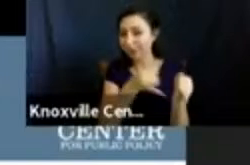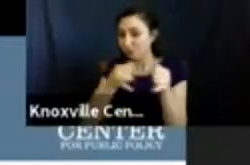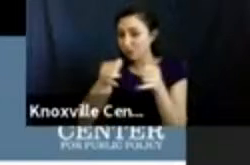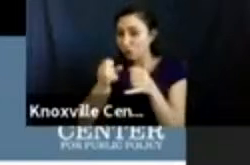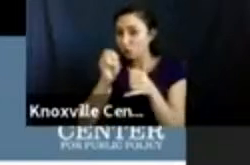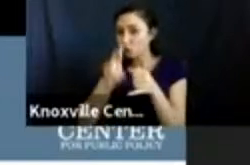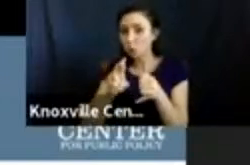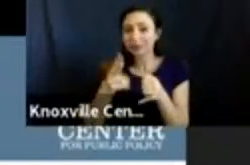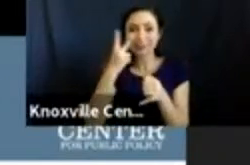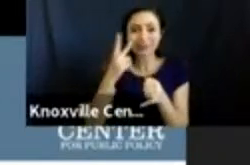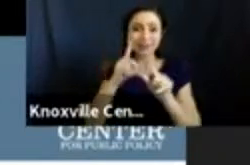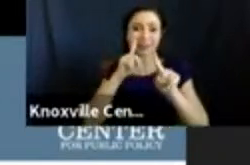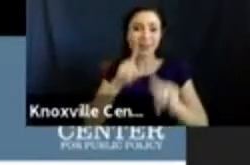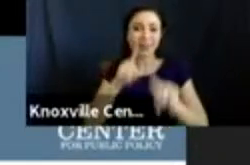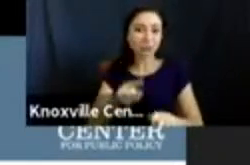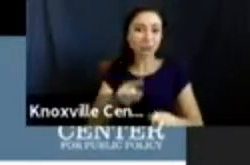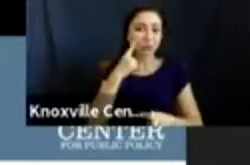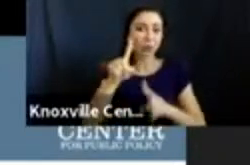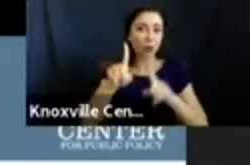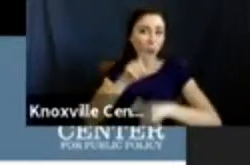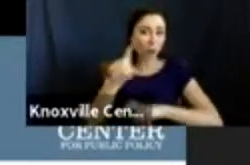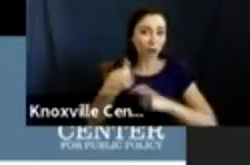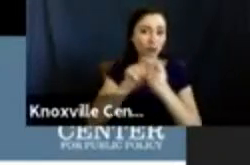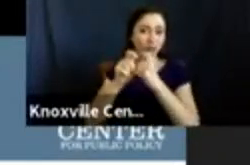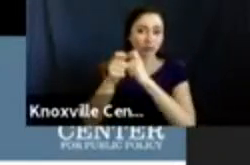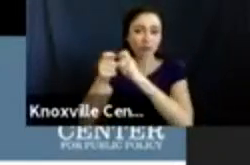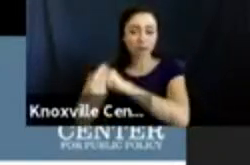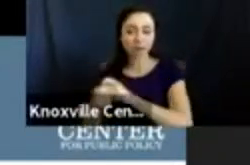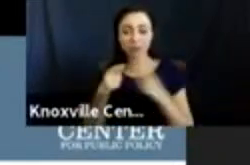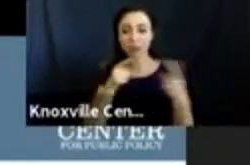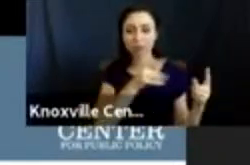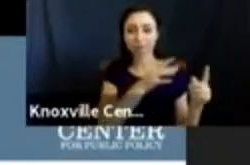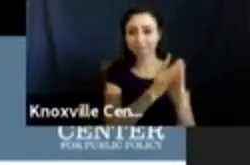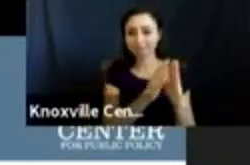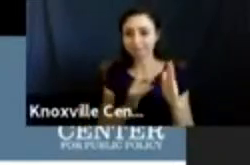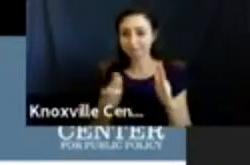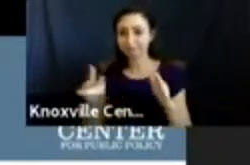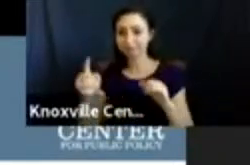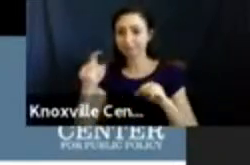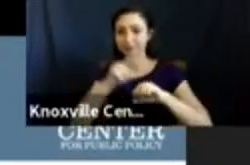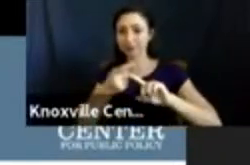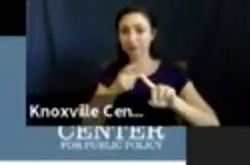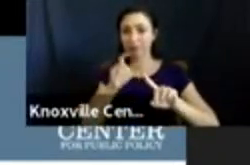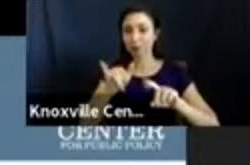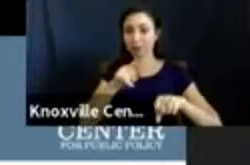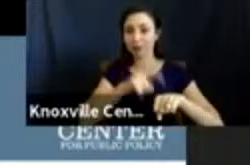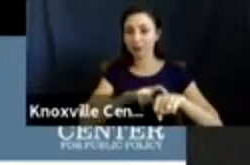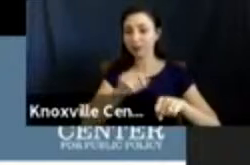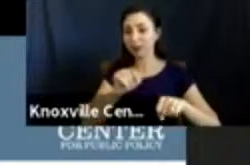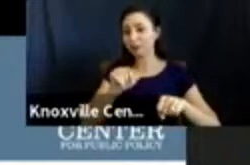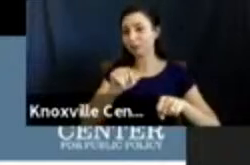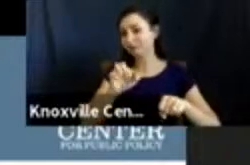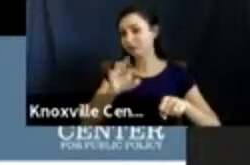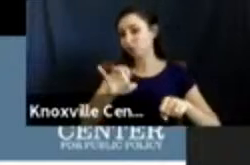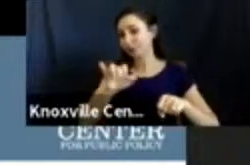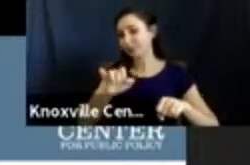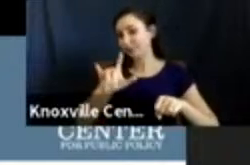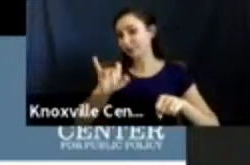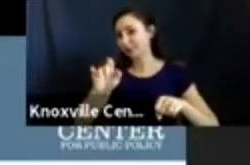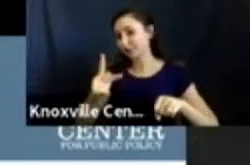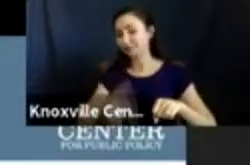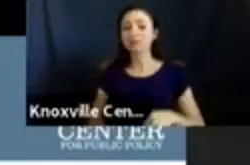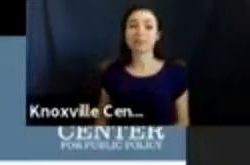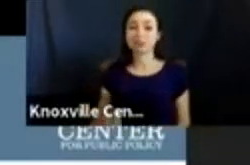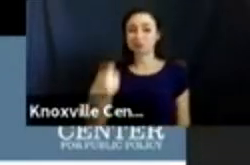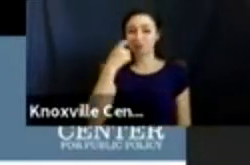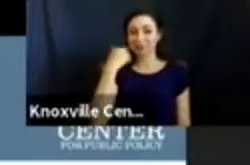to the questions have changed over time using that time series link. So data collection on wave 7 actually was just completed last week